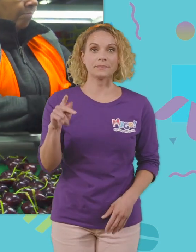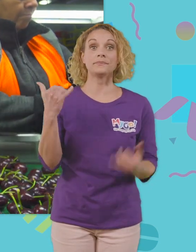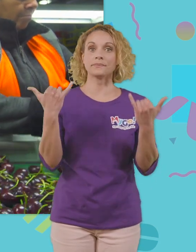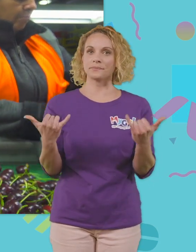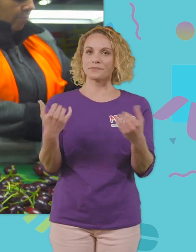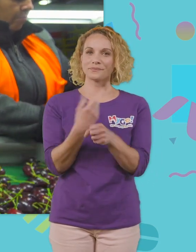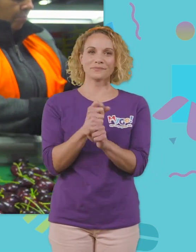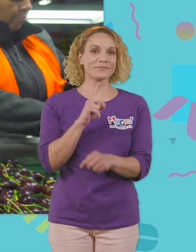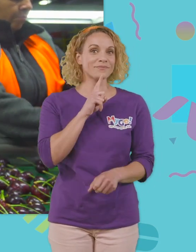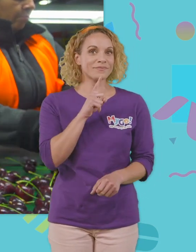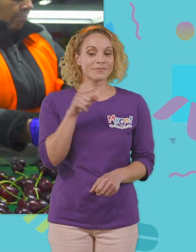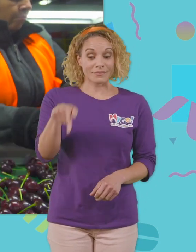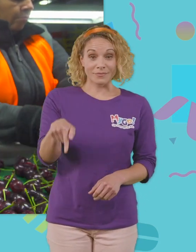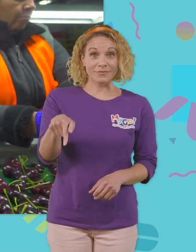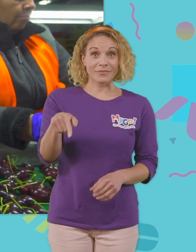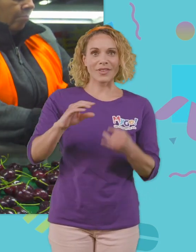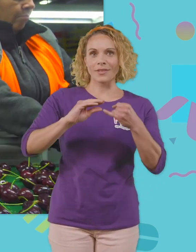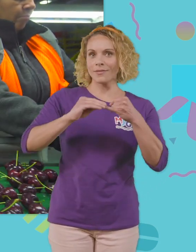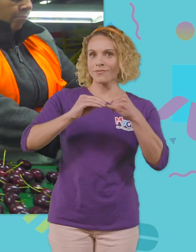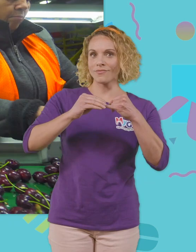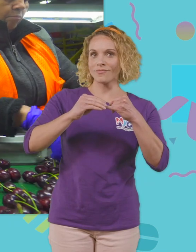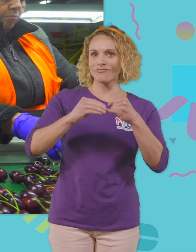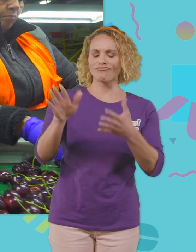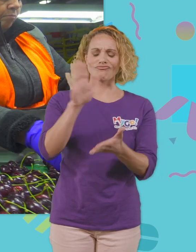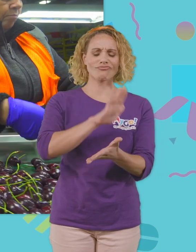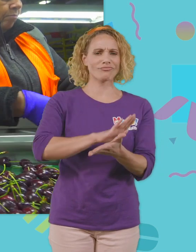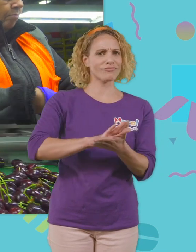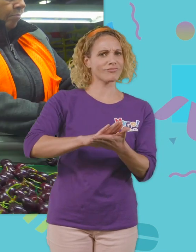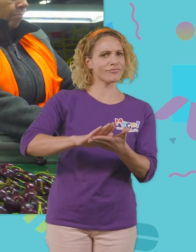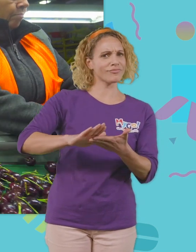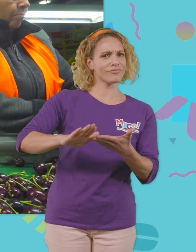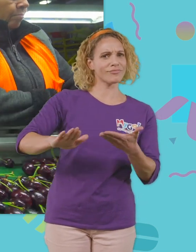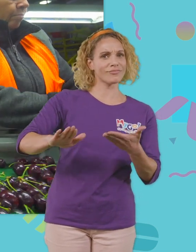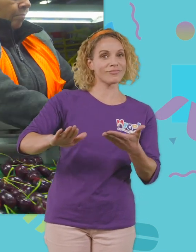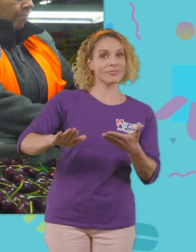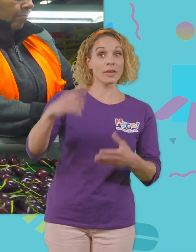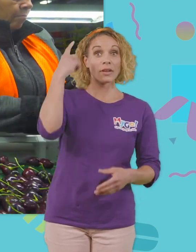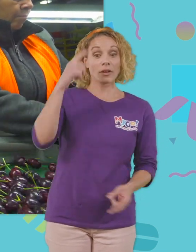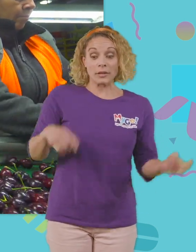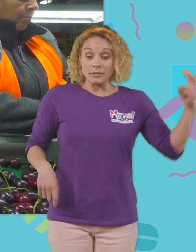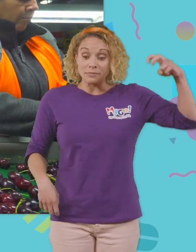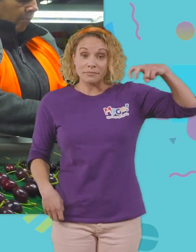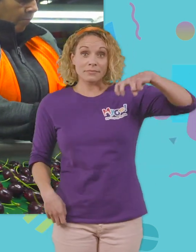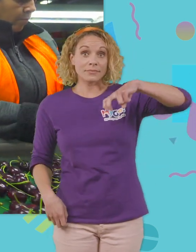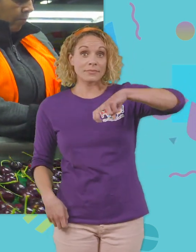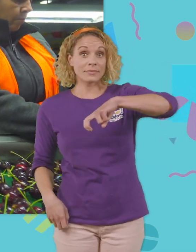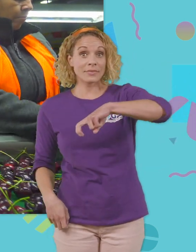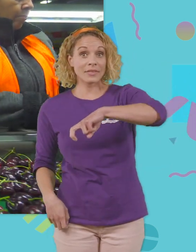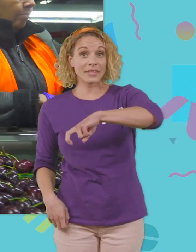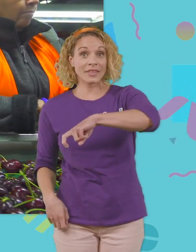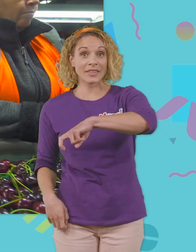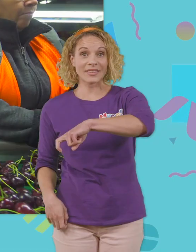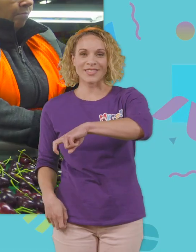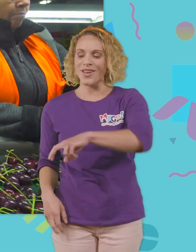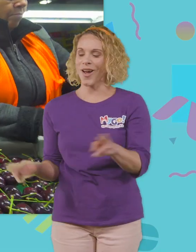so now we make sure these cherries are nice and clean so then they can go down the conveyor belt, so then